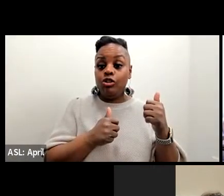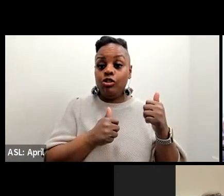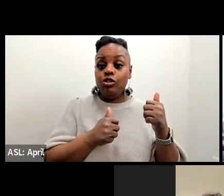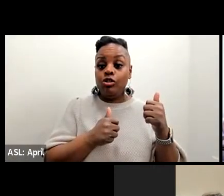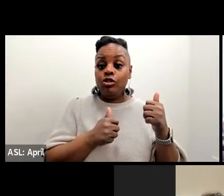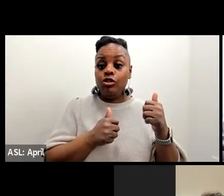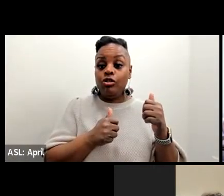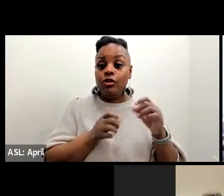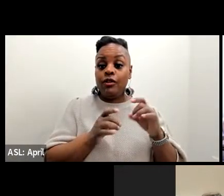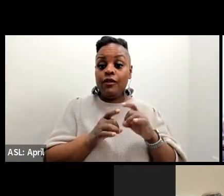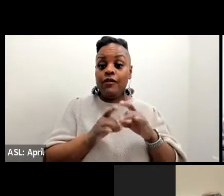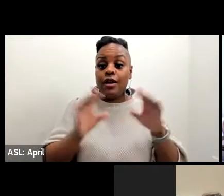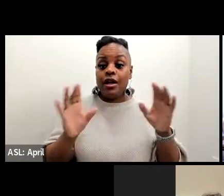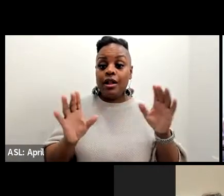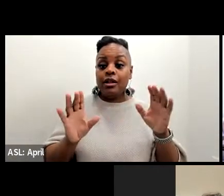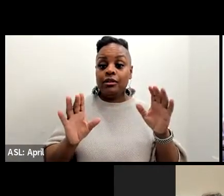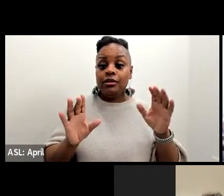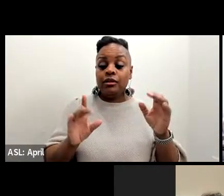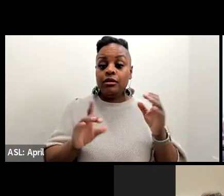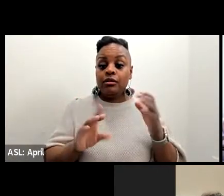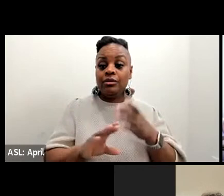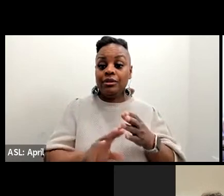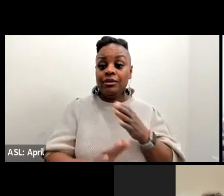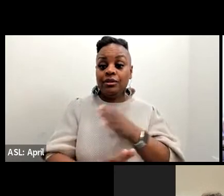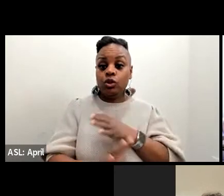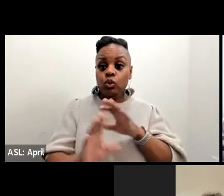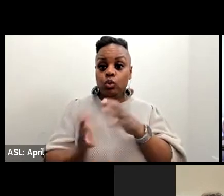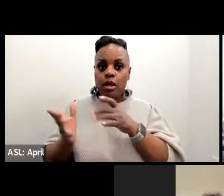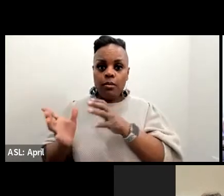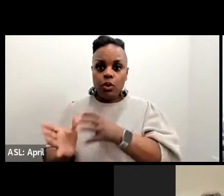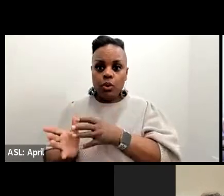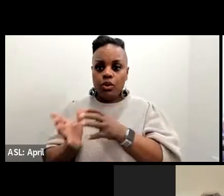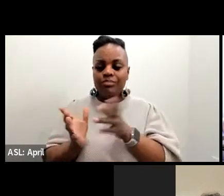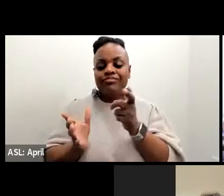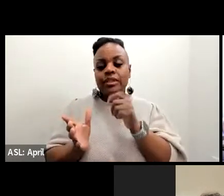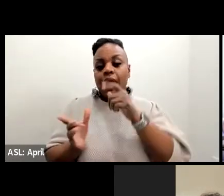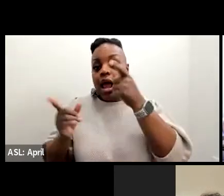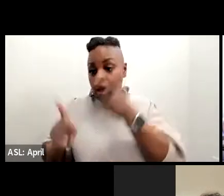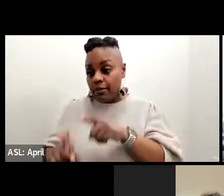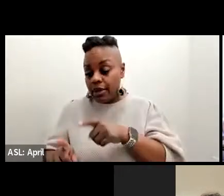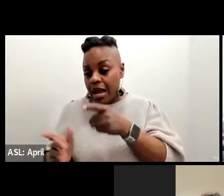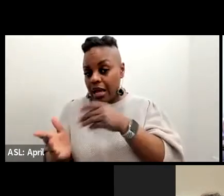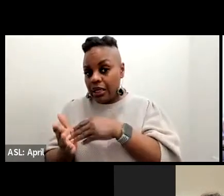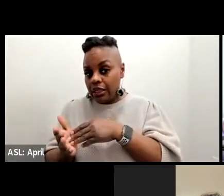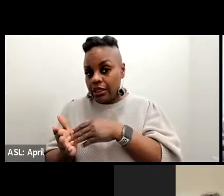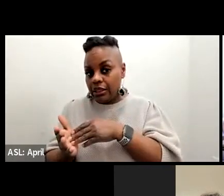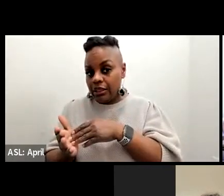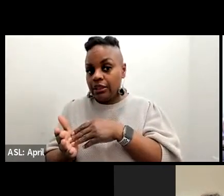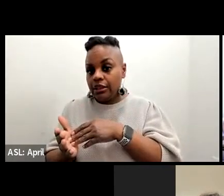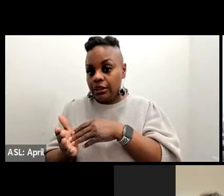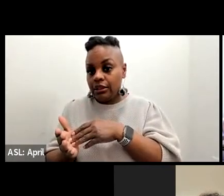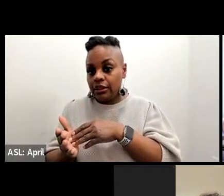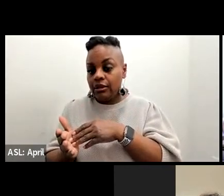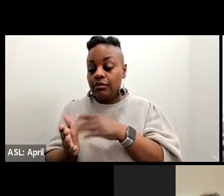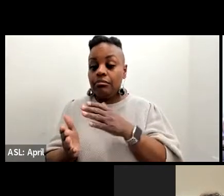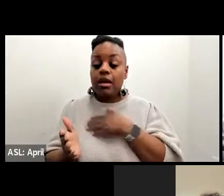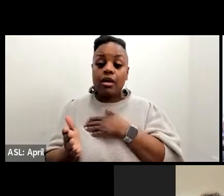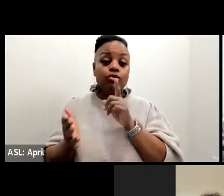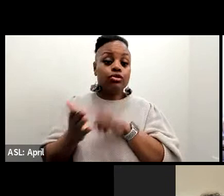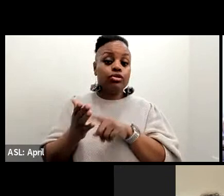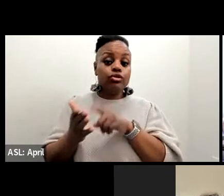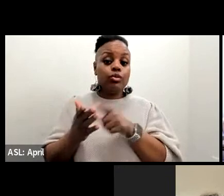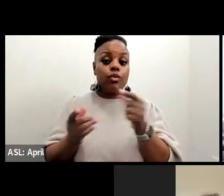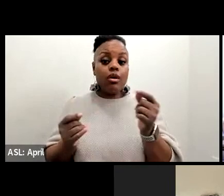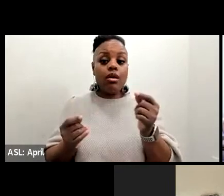Muslim Brotherhood, which we detailed or we describe in detail in our book, is compensated for by the strength